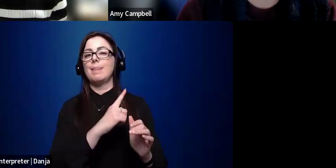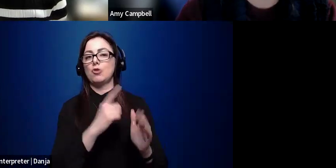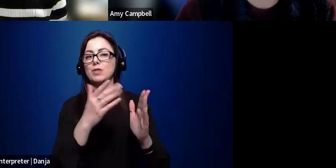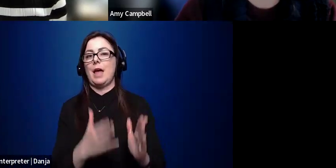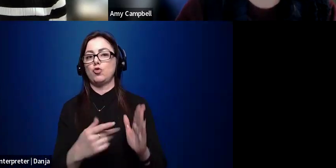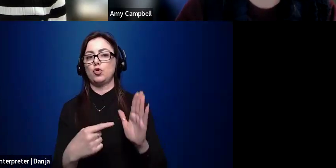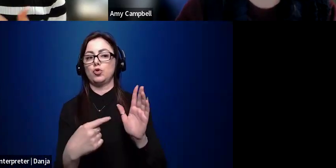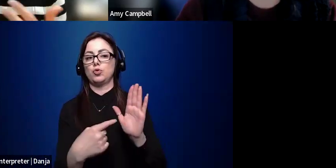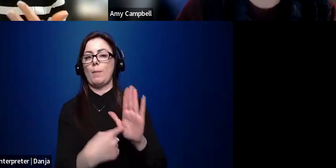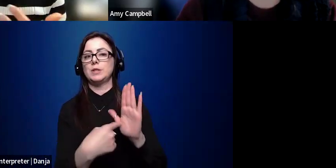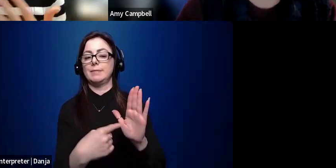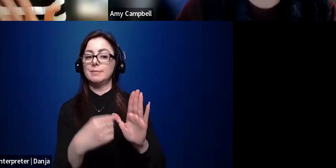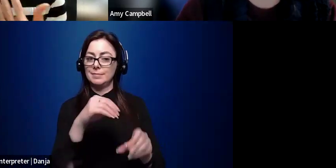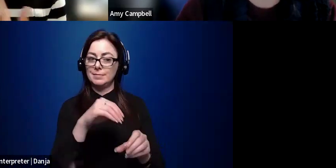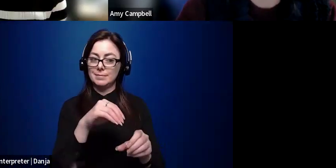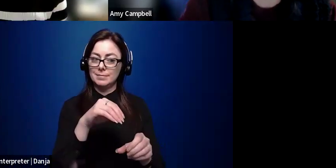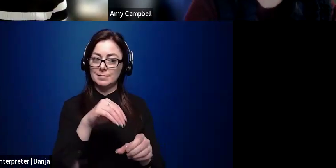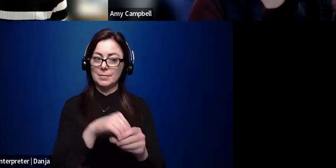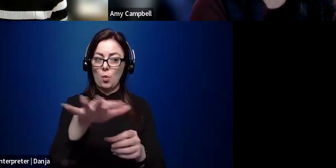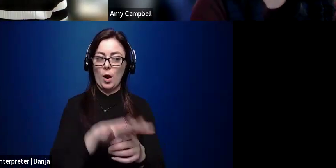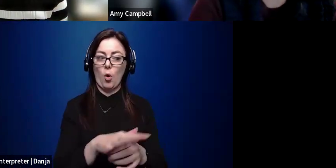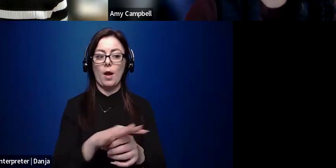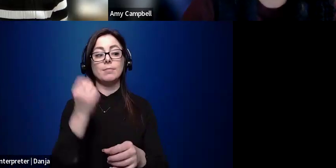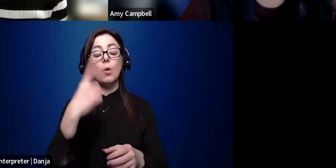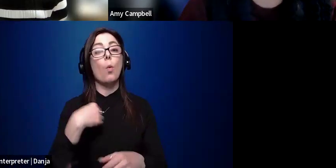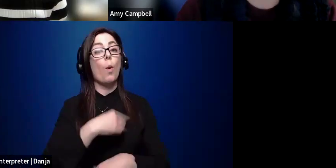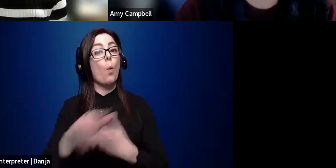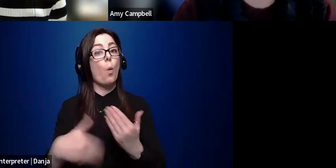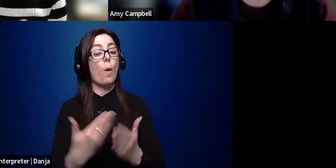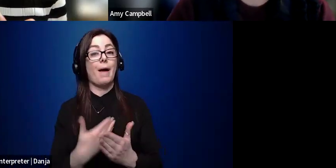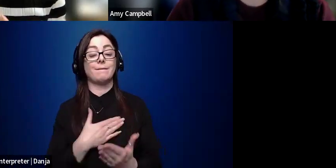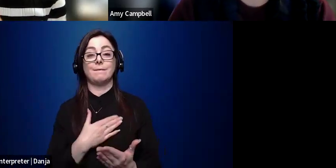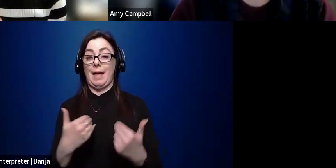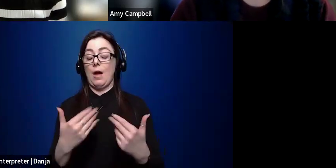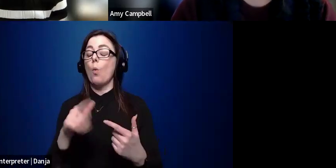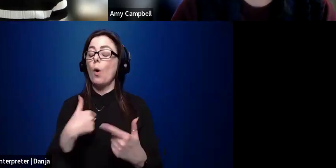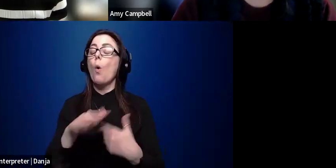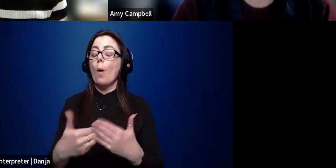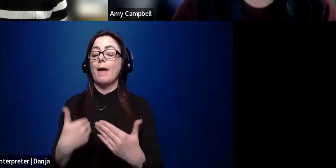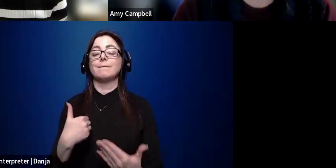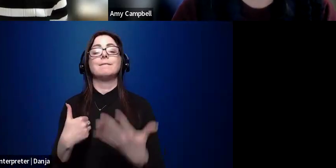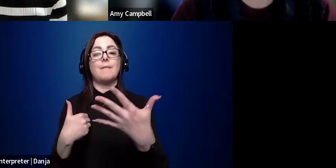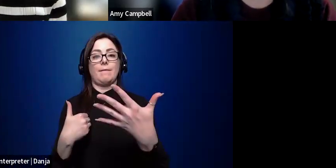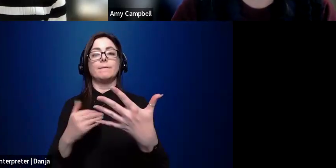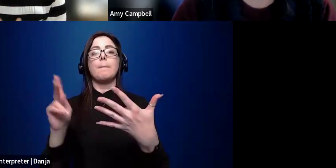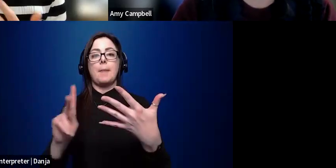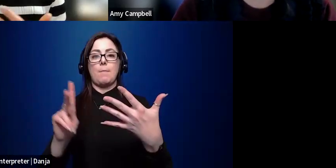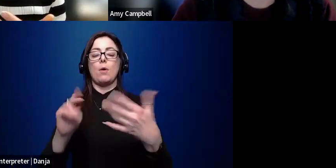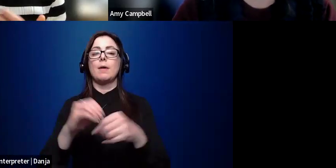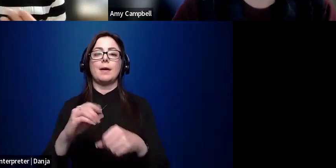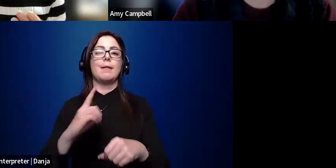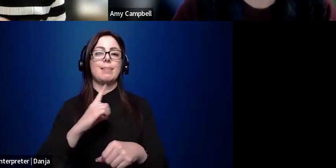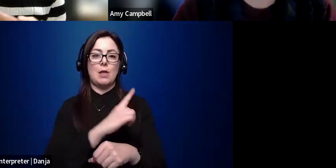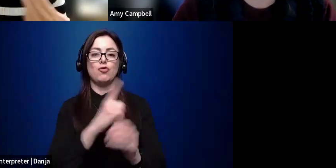people you think about. And actually, we all have 5 people who represent us in a legislative capacity